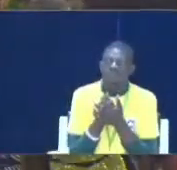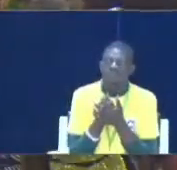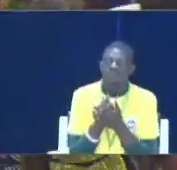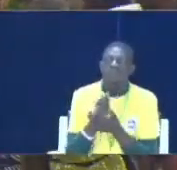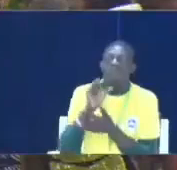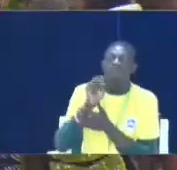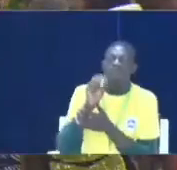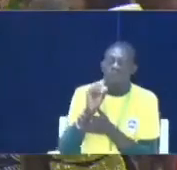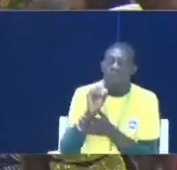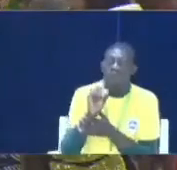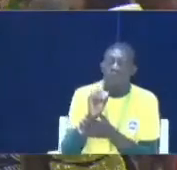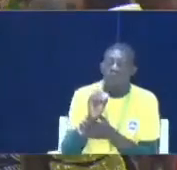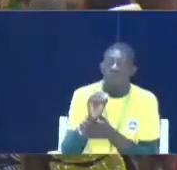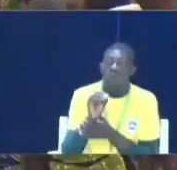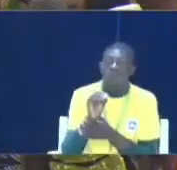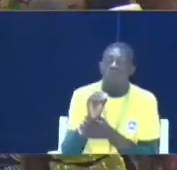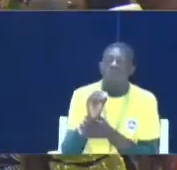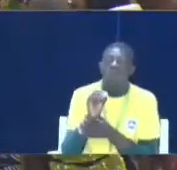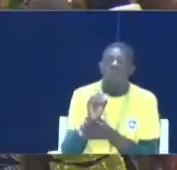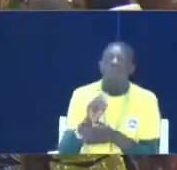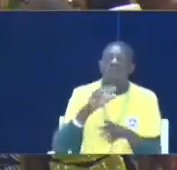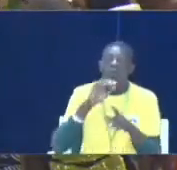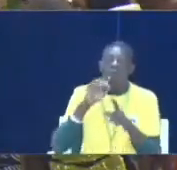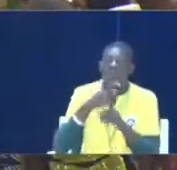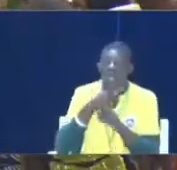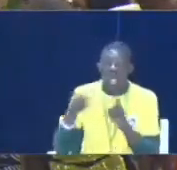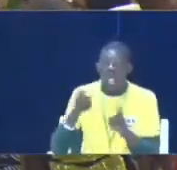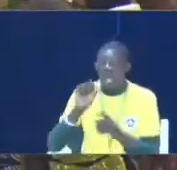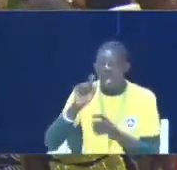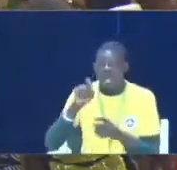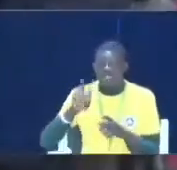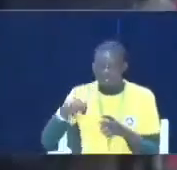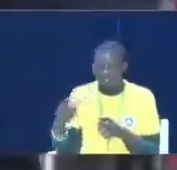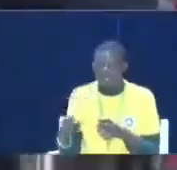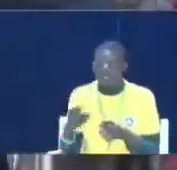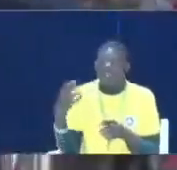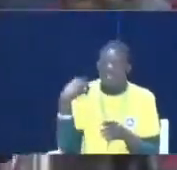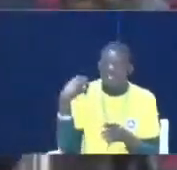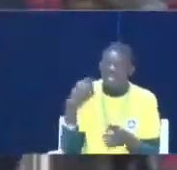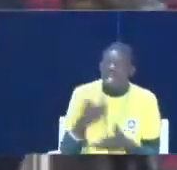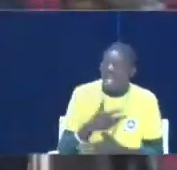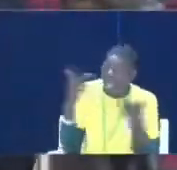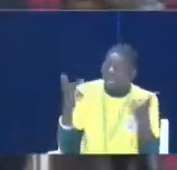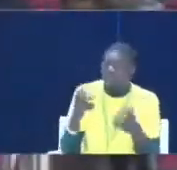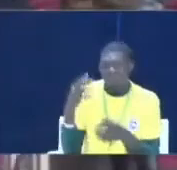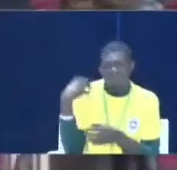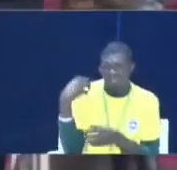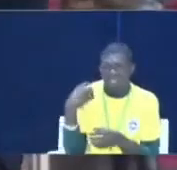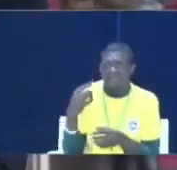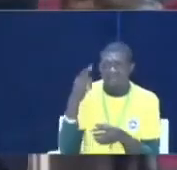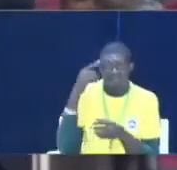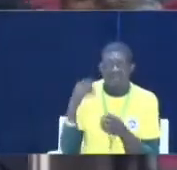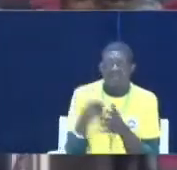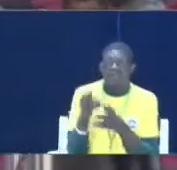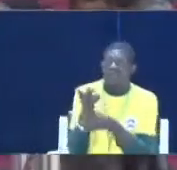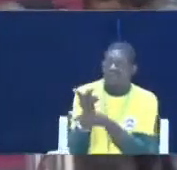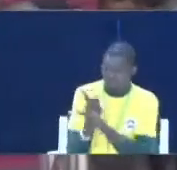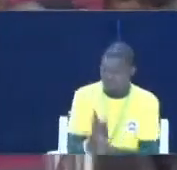So the axe head fell. And when they went to the master, they cried, Alas, master, for it was